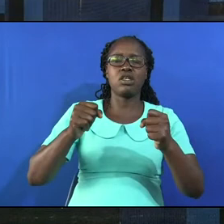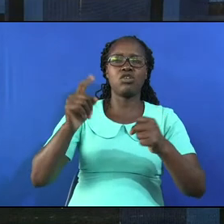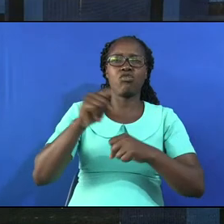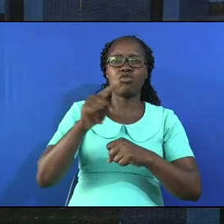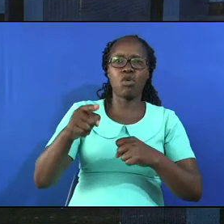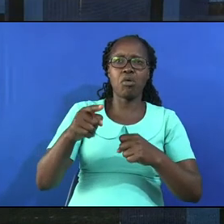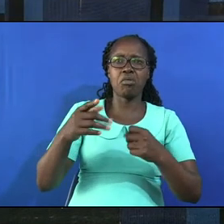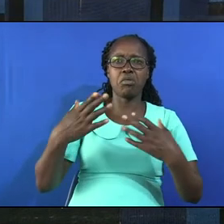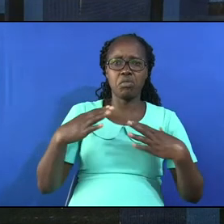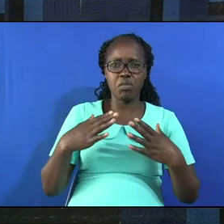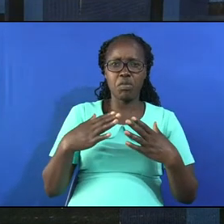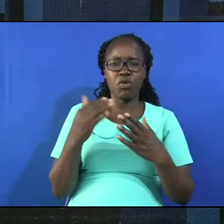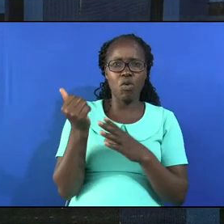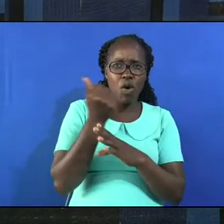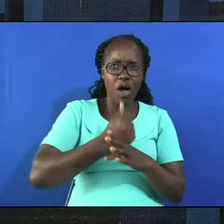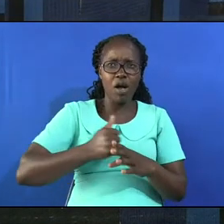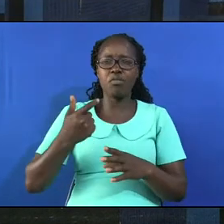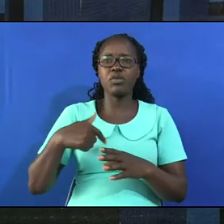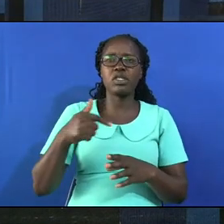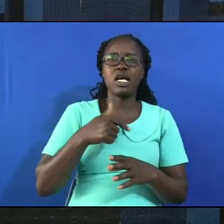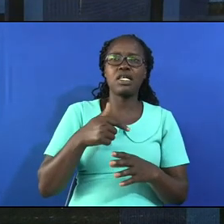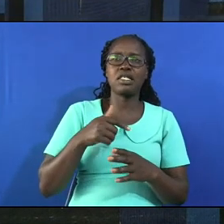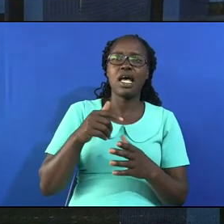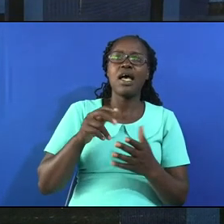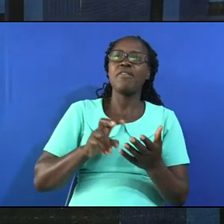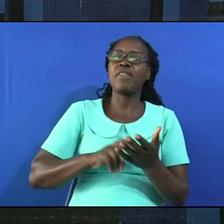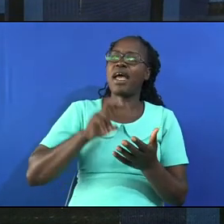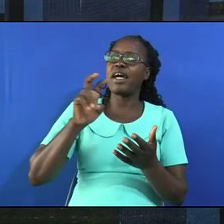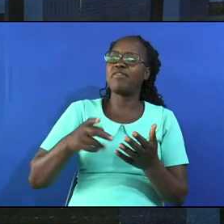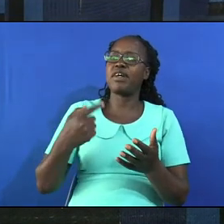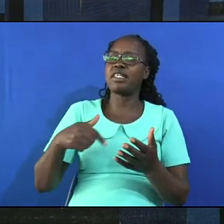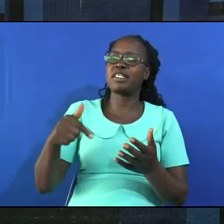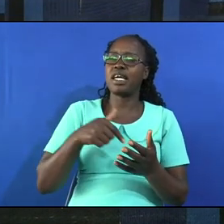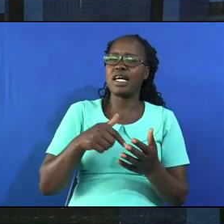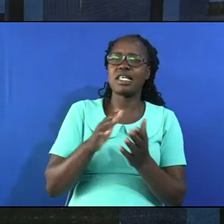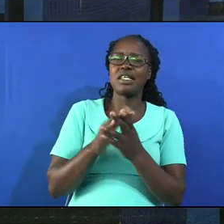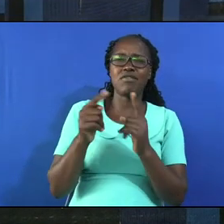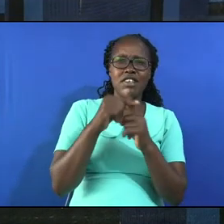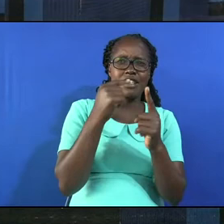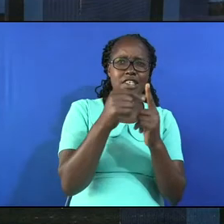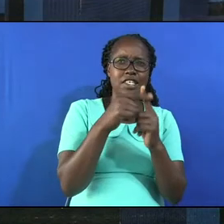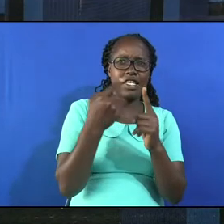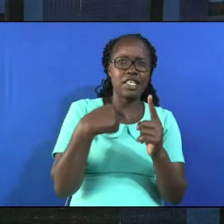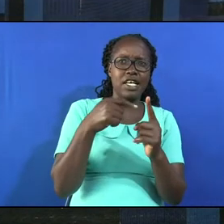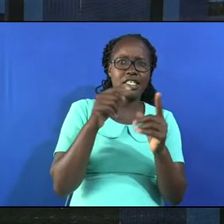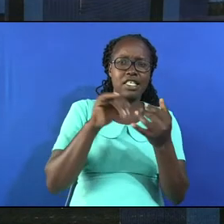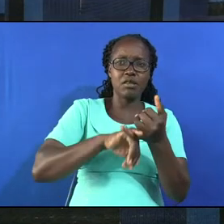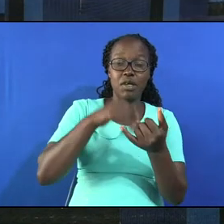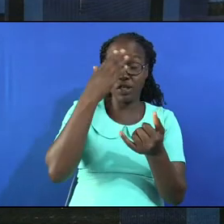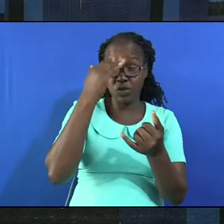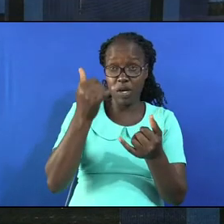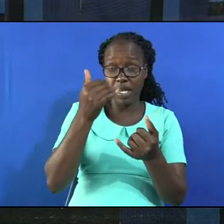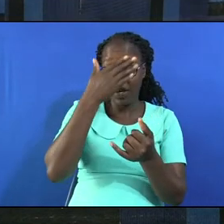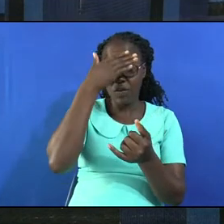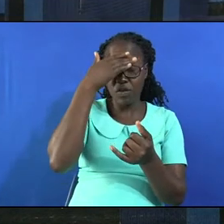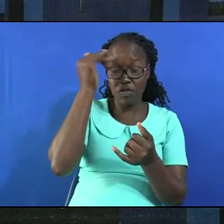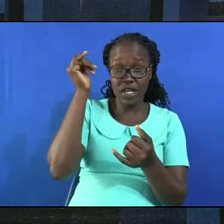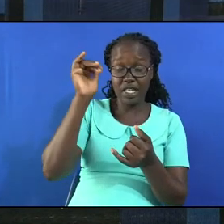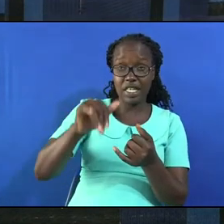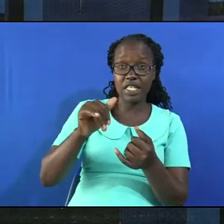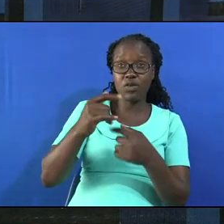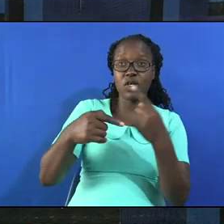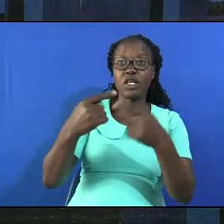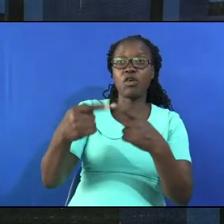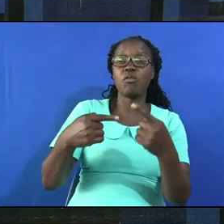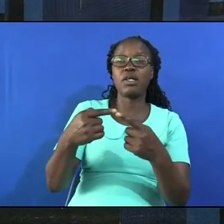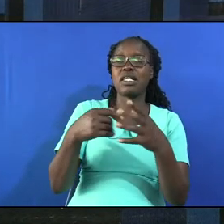who end up abusing us, taking advantage of us, and even killing us in marriage because we forget that